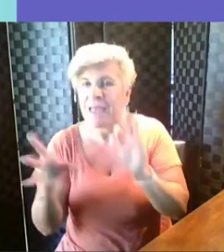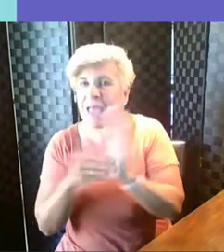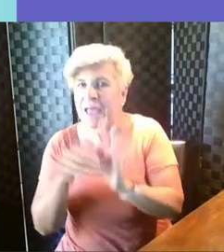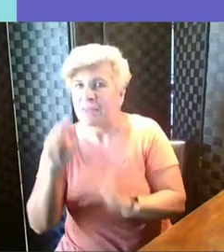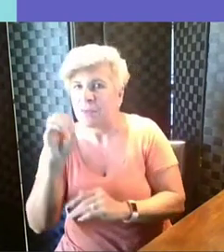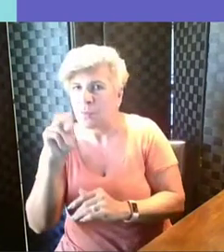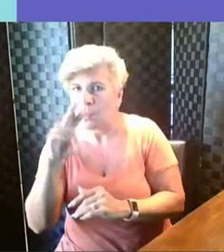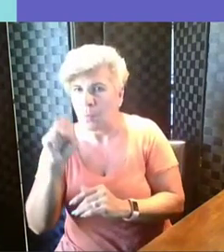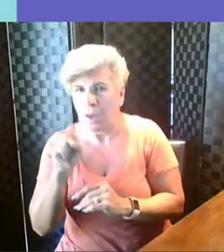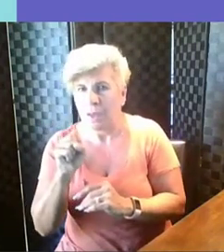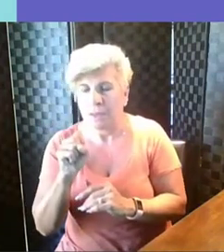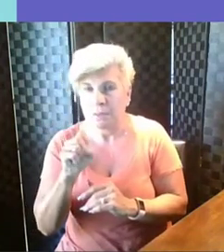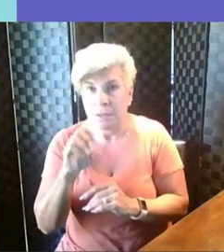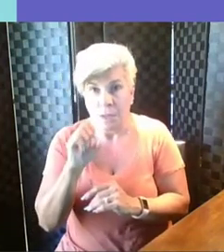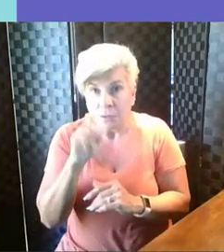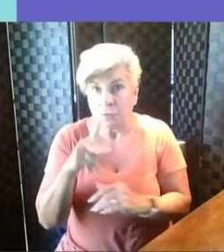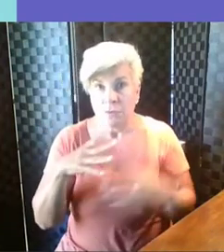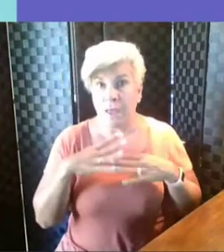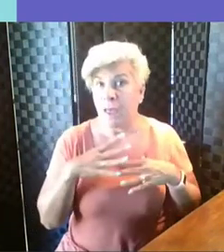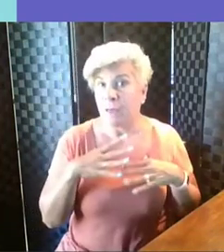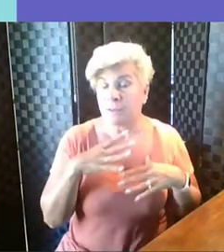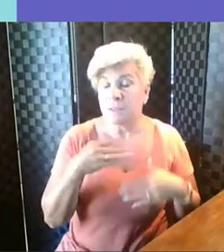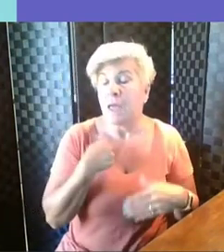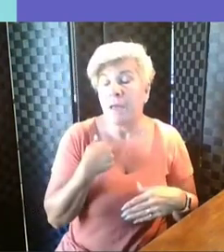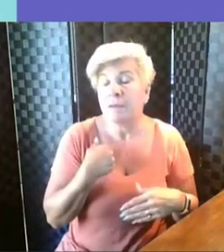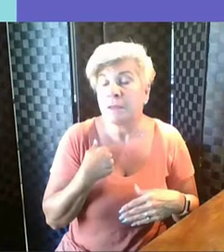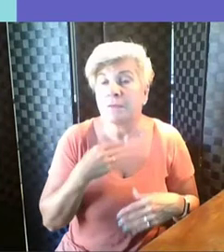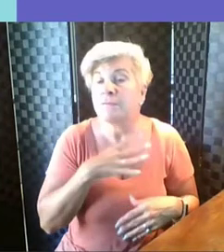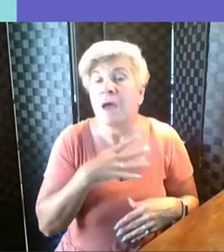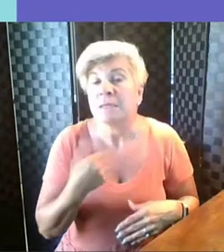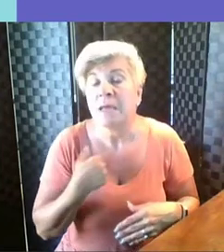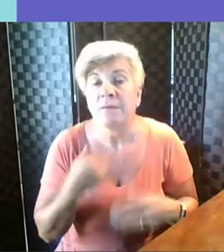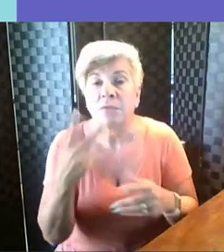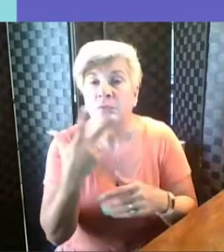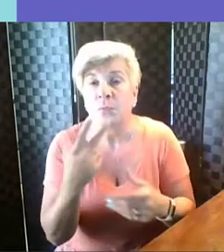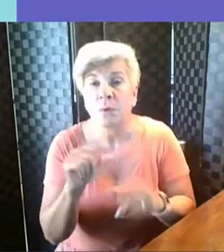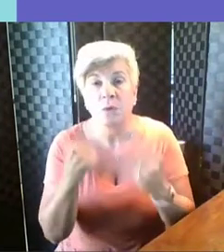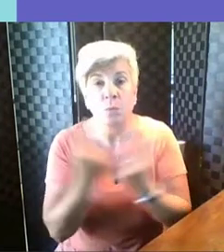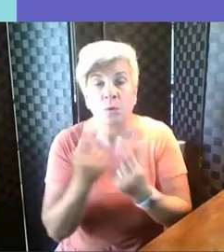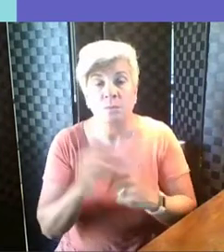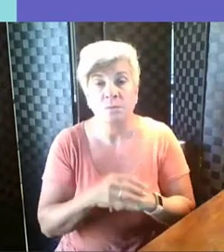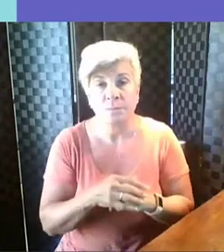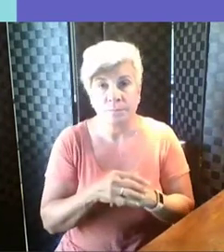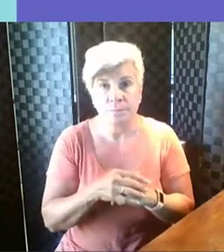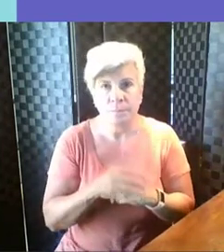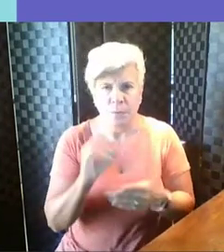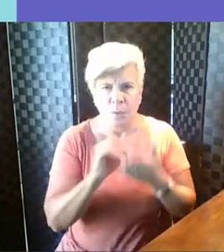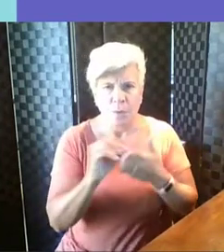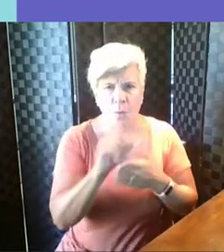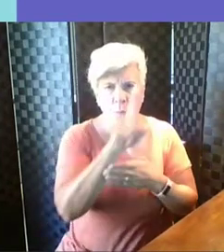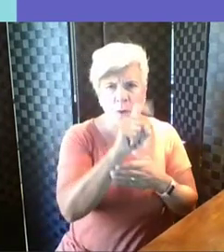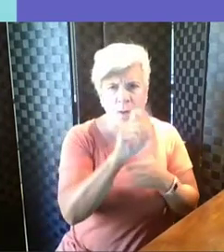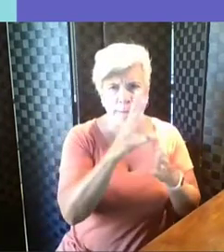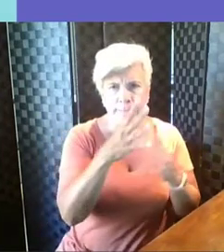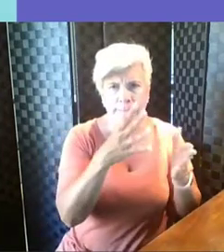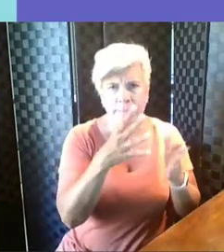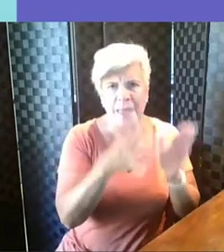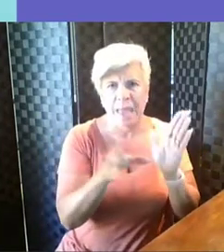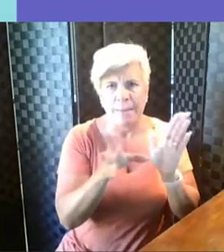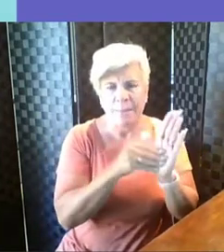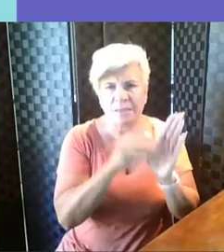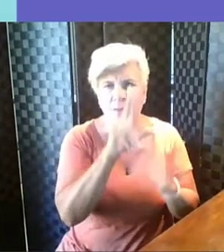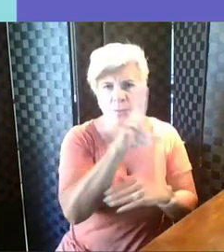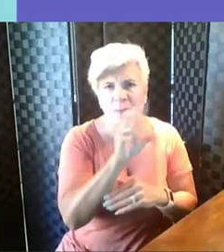our ones. And it's okay to have 3 groups. We've got a pretty large number here. So let's break that down. I've got 100 plus